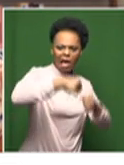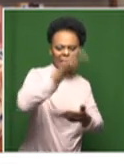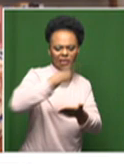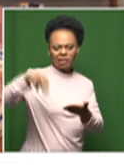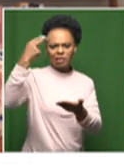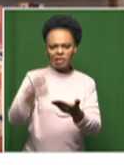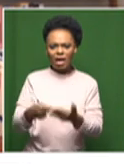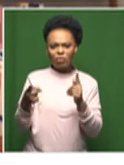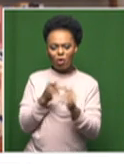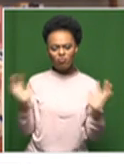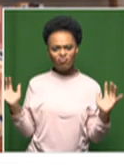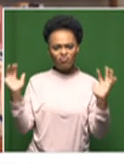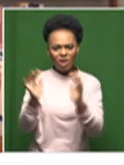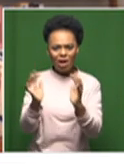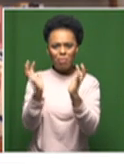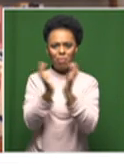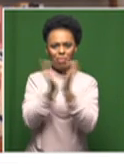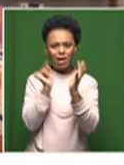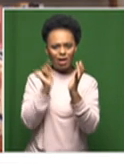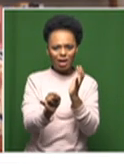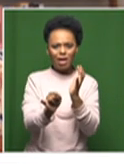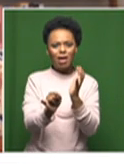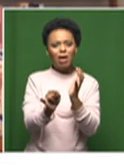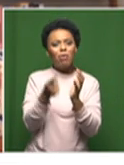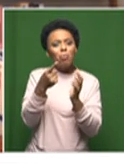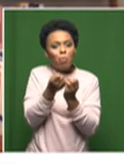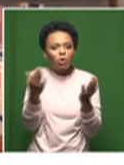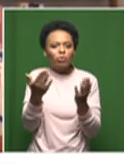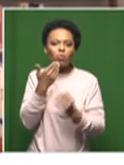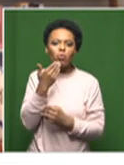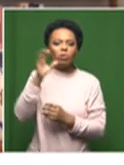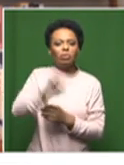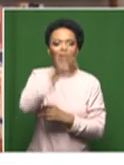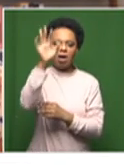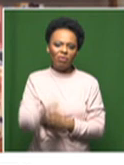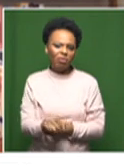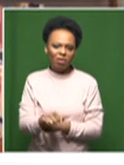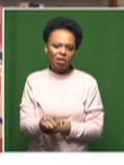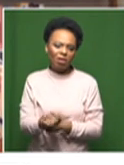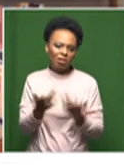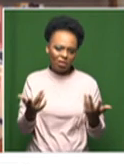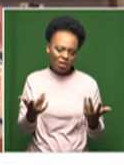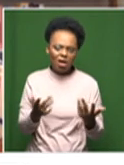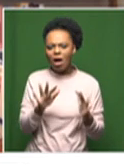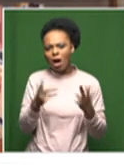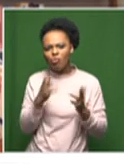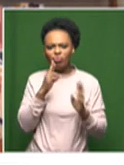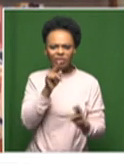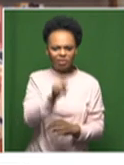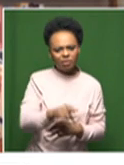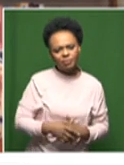CODESA were actually at the expense of the majority of South Africans. How do you respond to that?